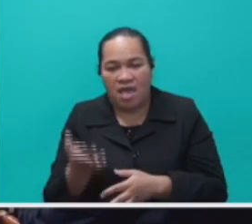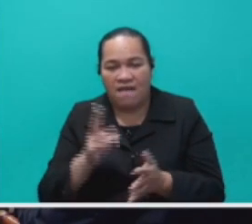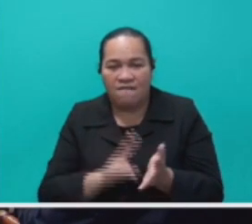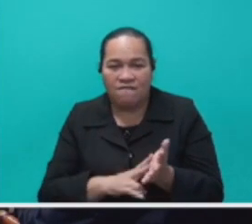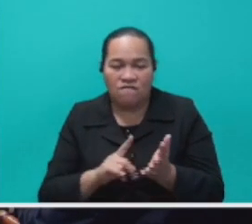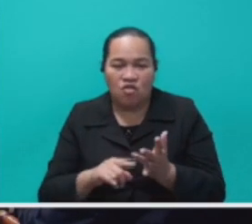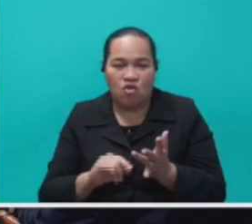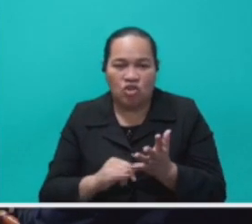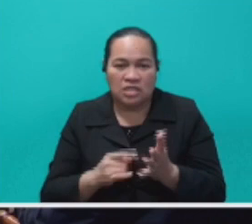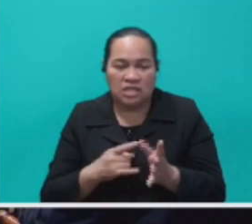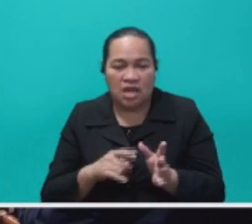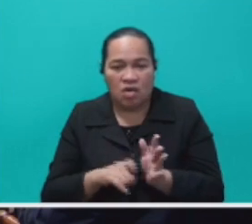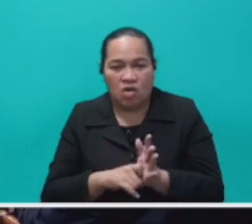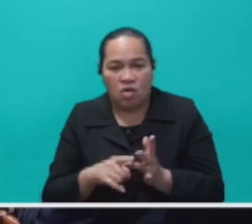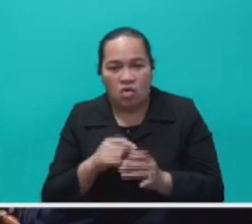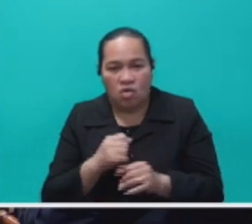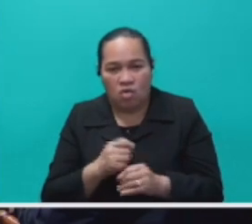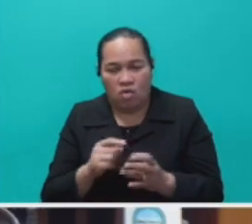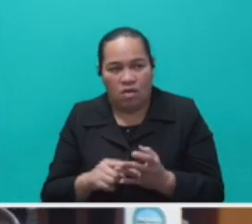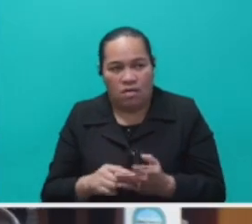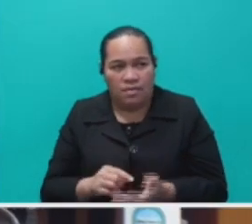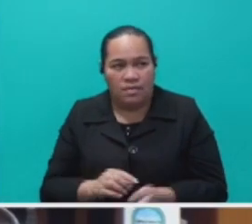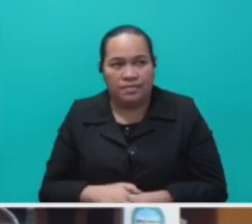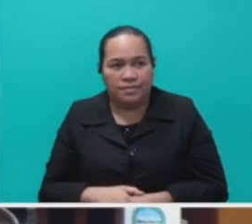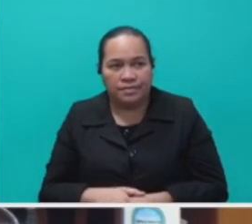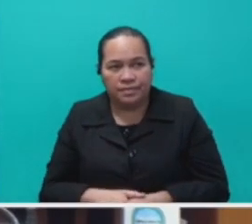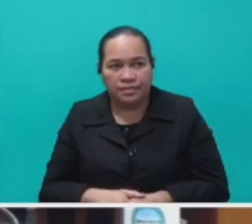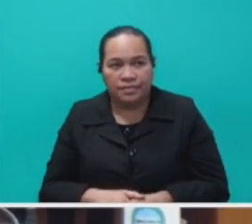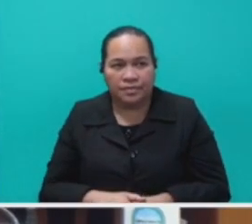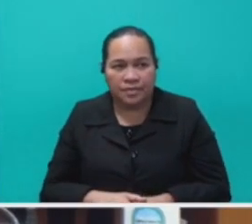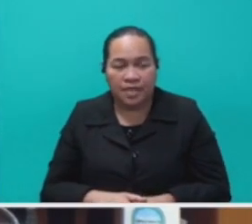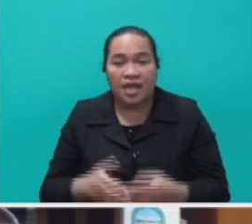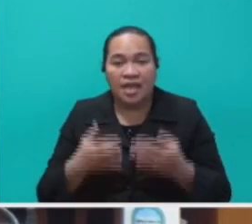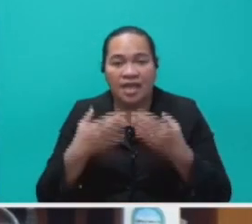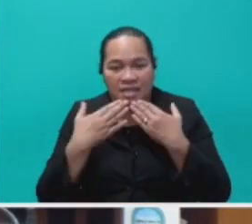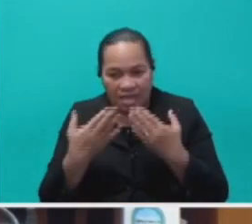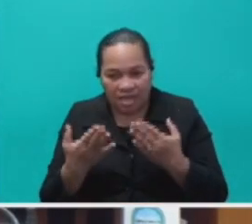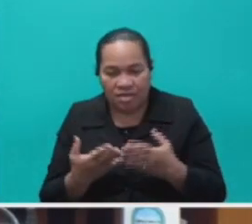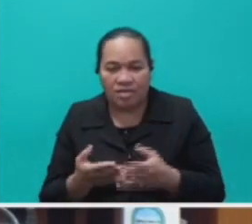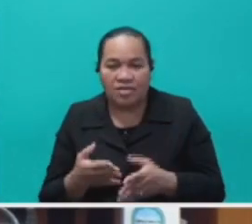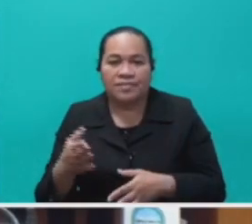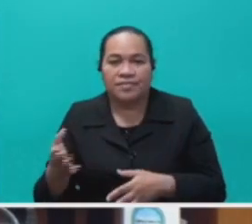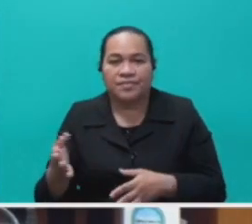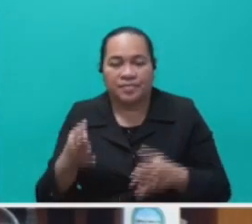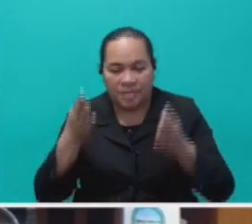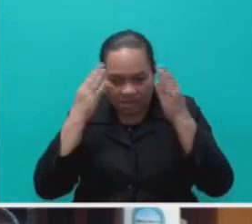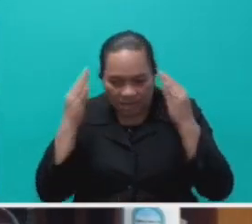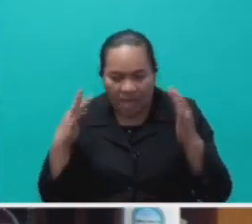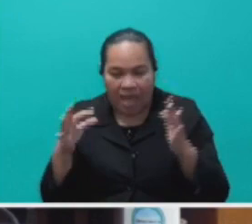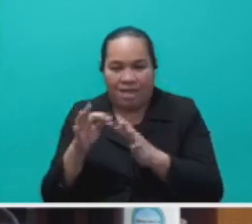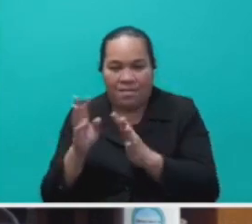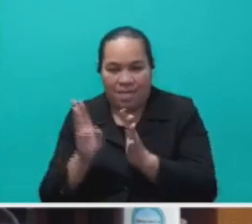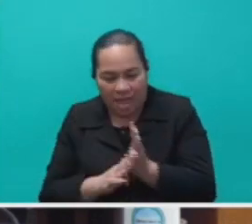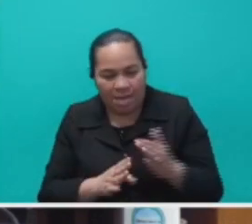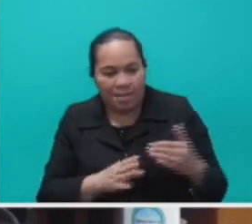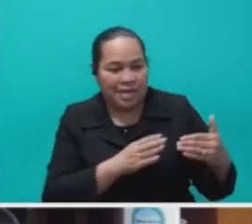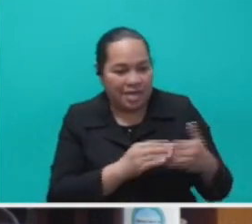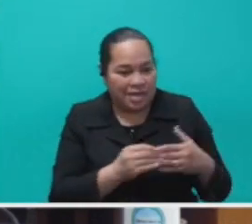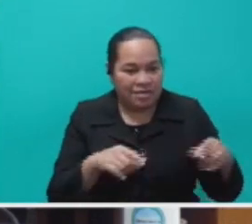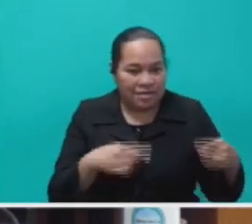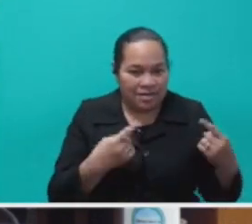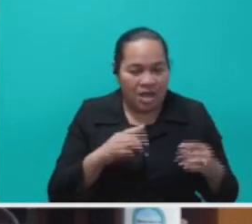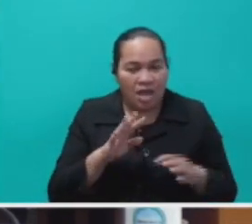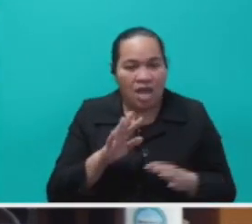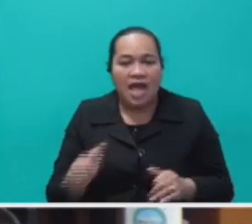Thank you very much, Honourable Speaker, Honourable Prime Minister, Honourable Leader of Opposition, Honourable Deputy